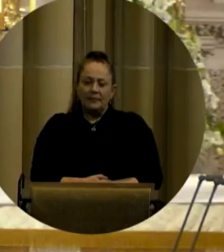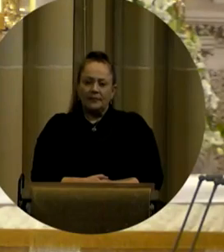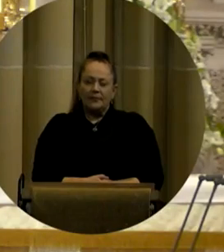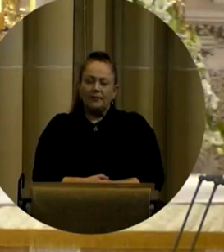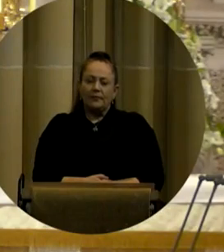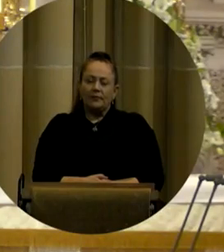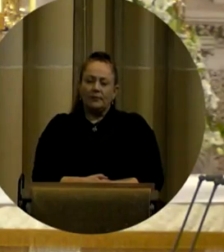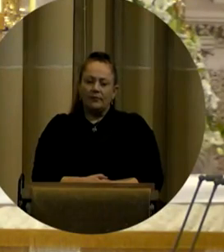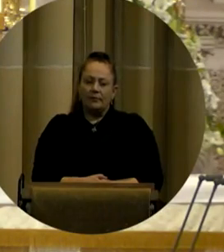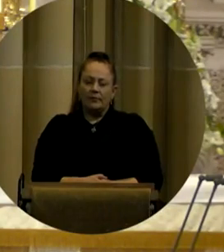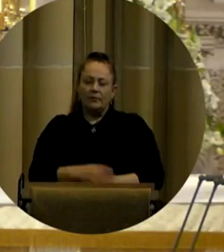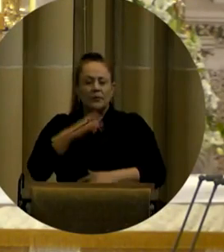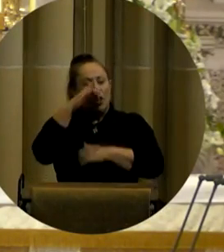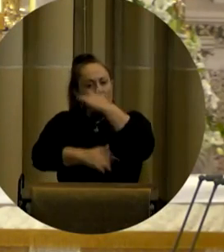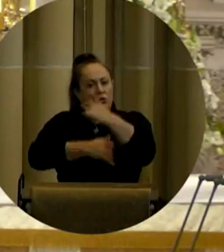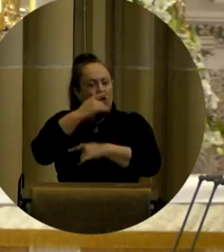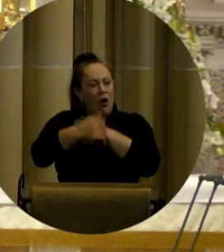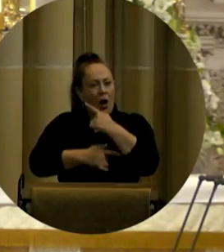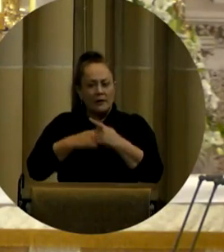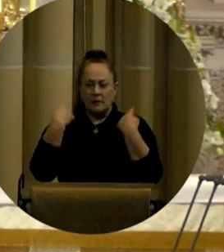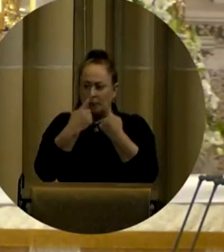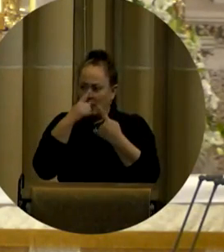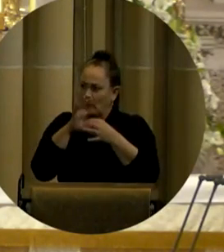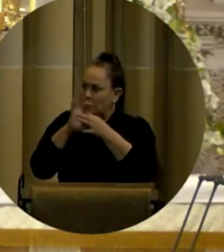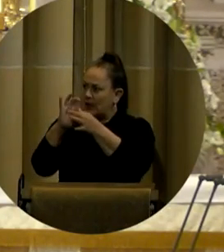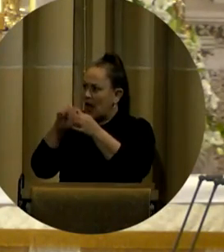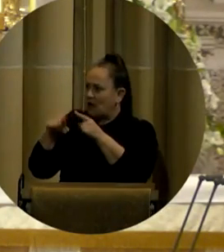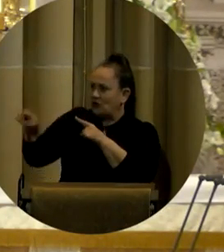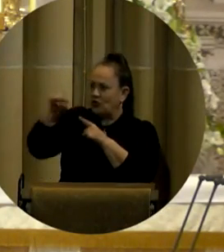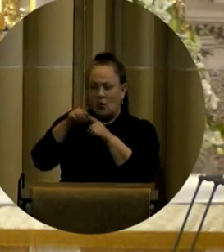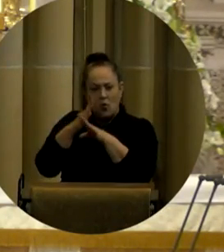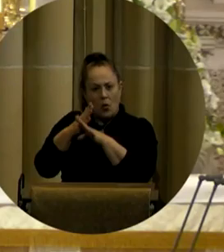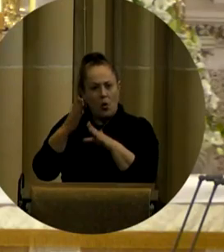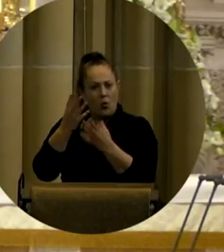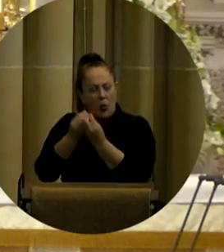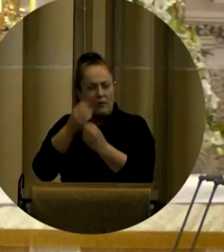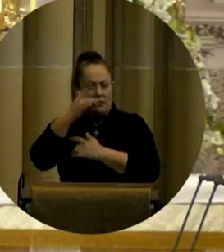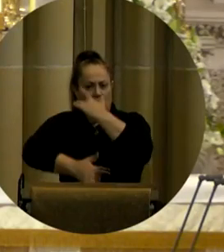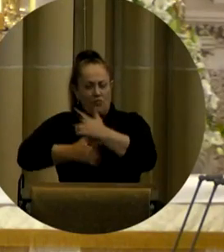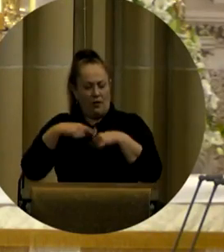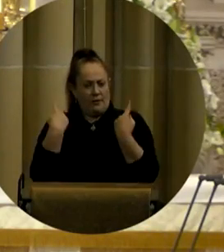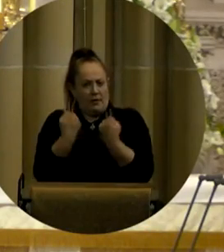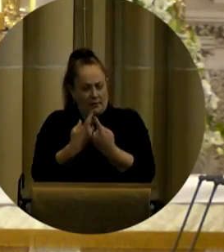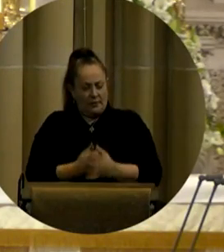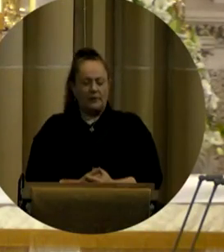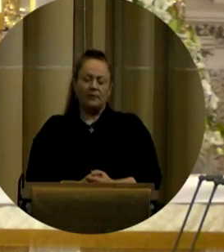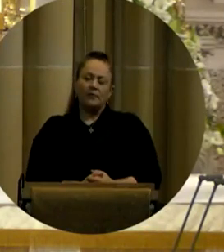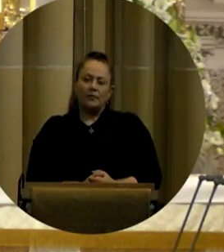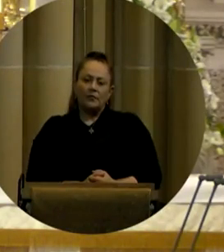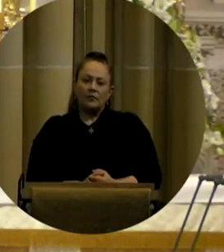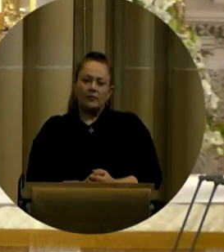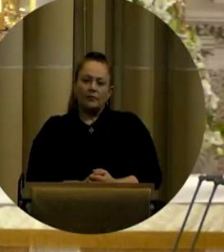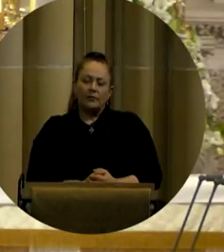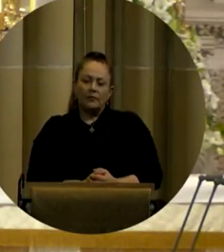The crisis of affiliation, practice, and vocation, most apparent in the shortage of